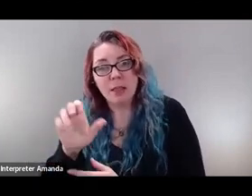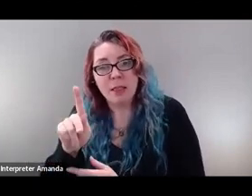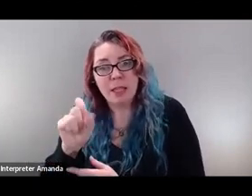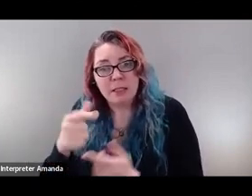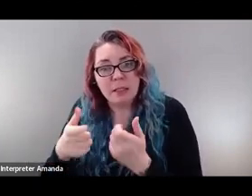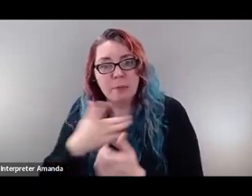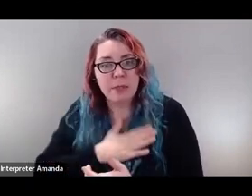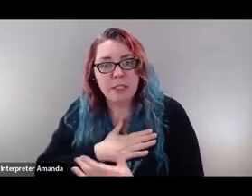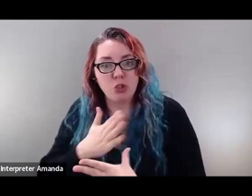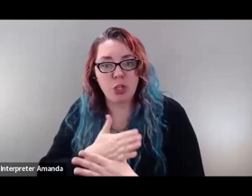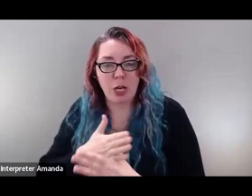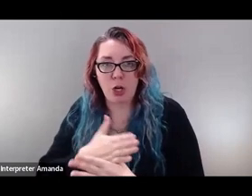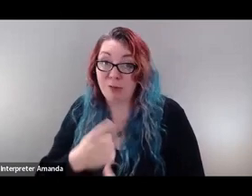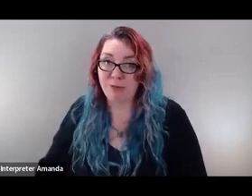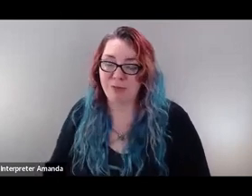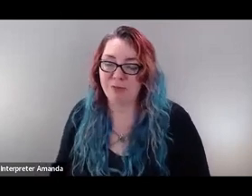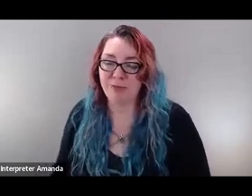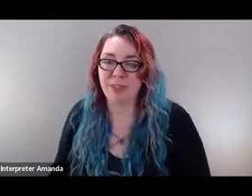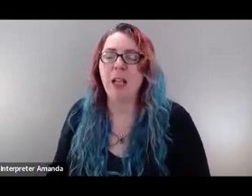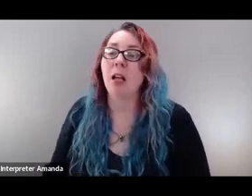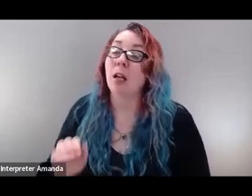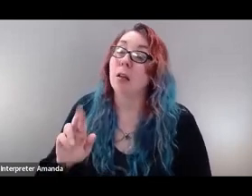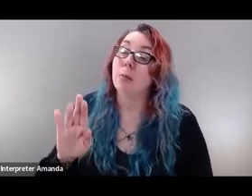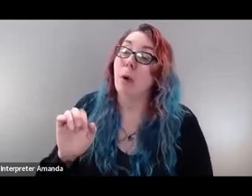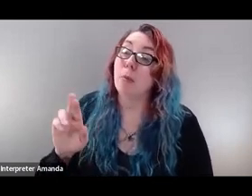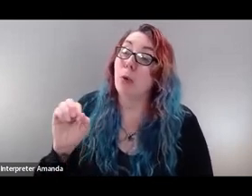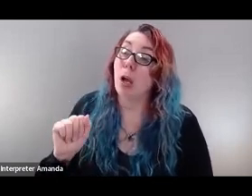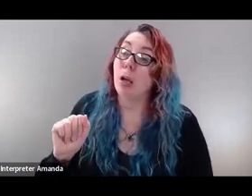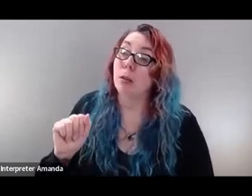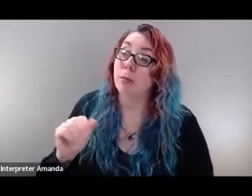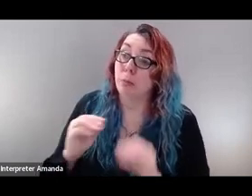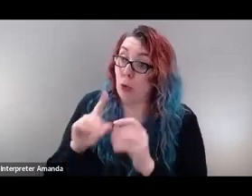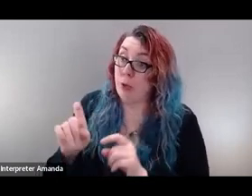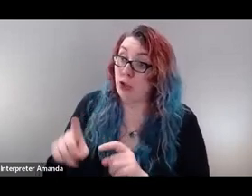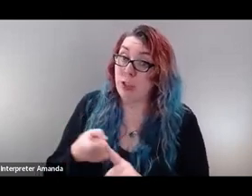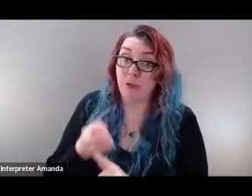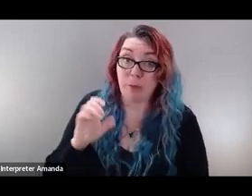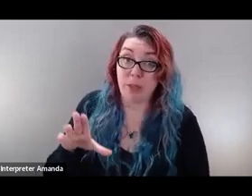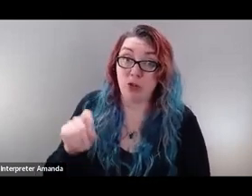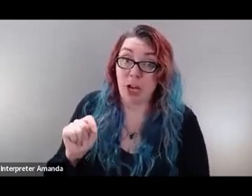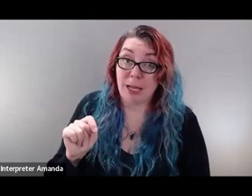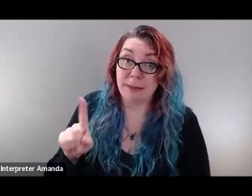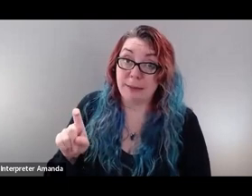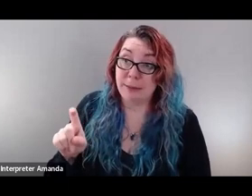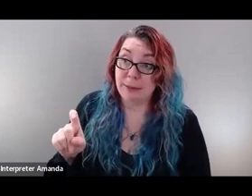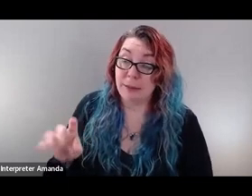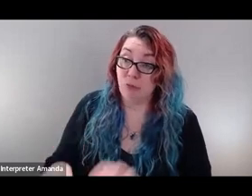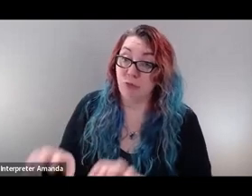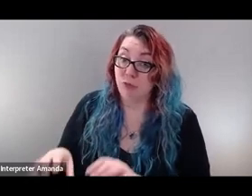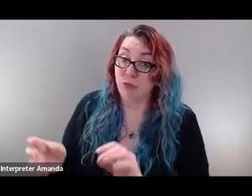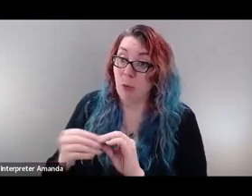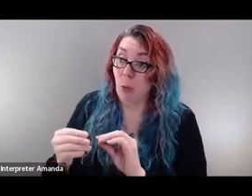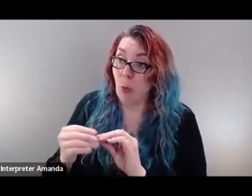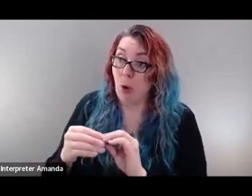share. Barbara, do we have other questions that came up in the chat?